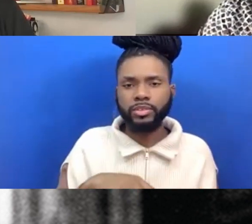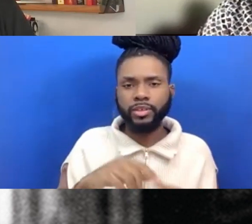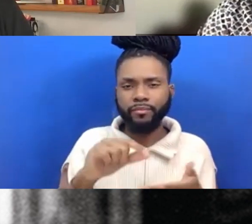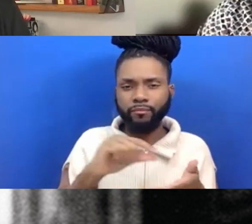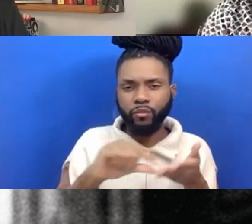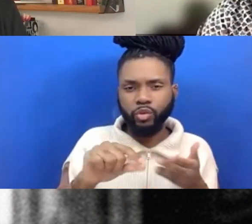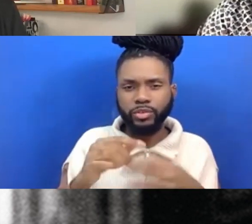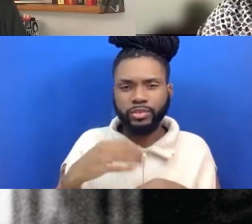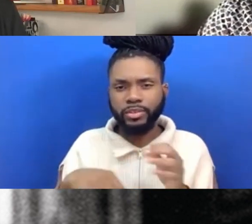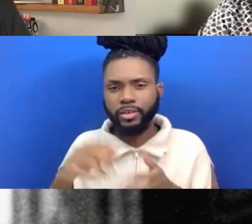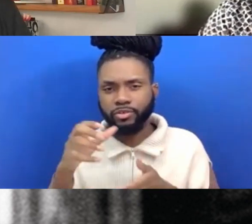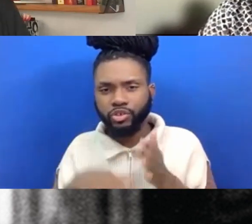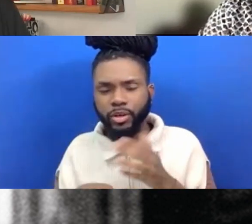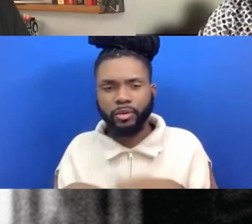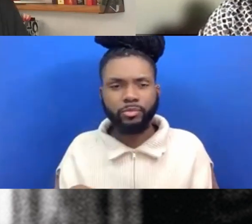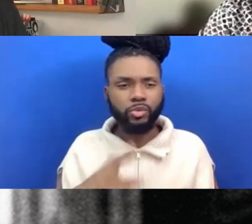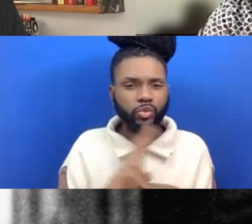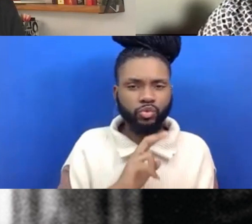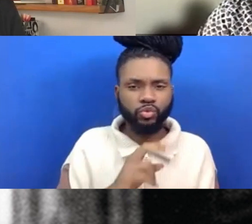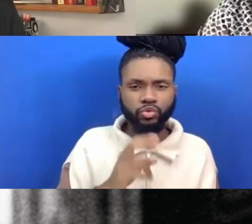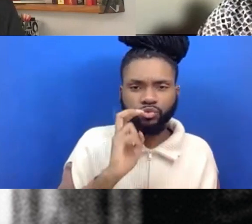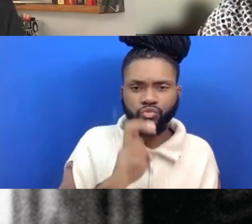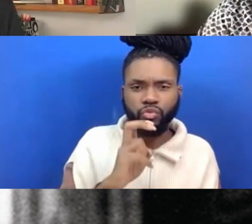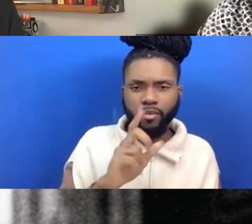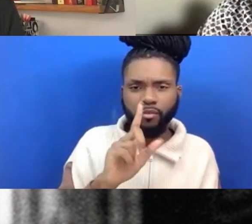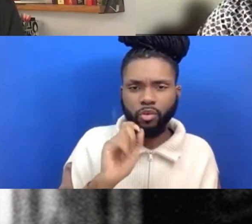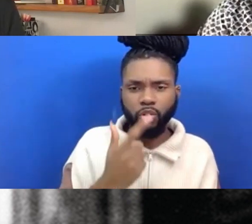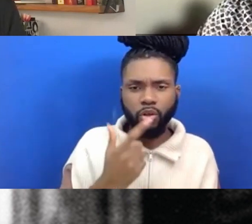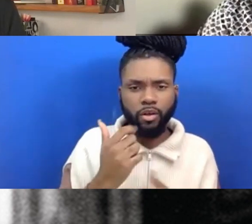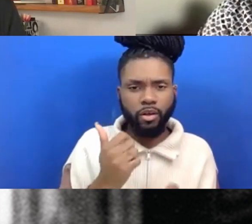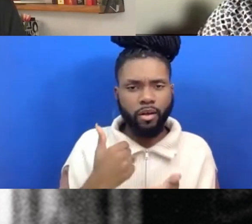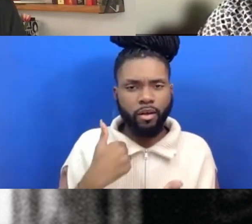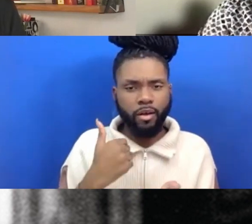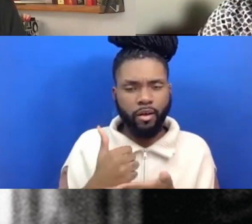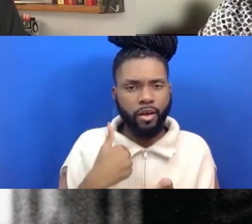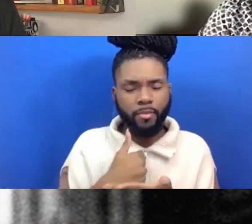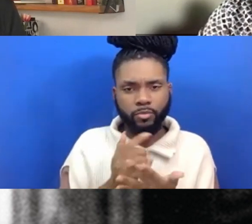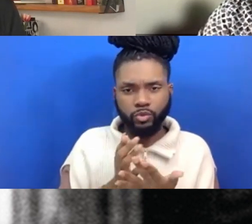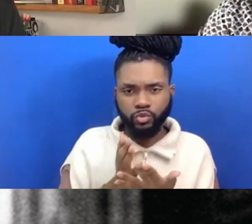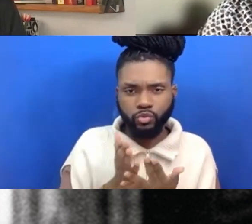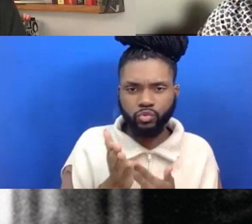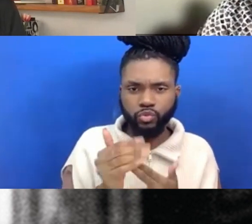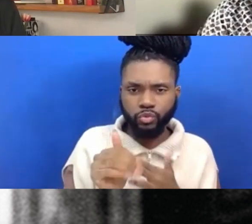personal travelogue in order to move us through your encounters with art. And